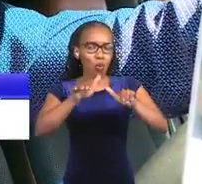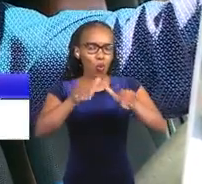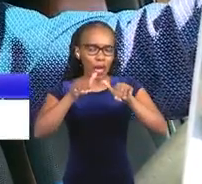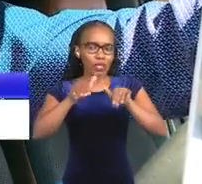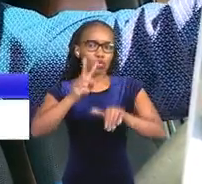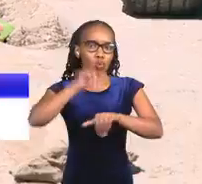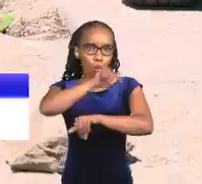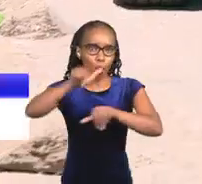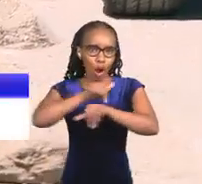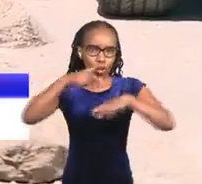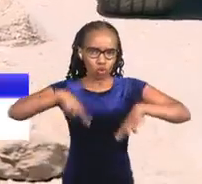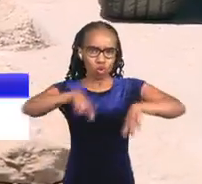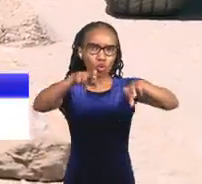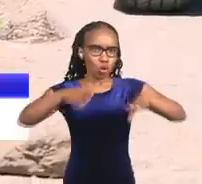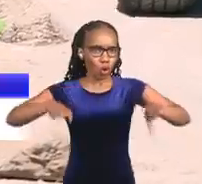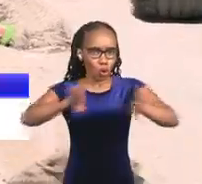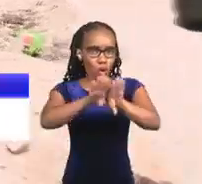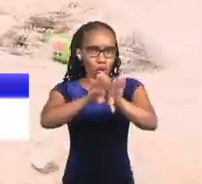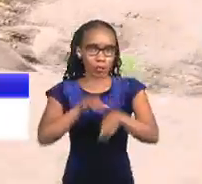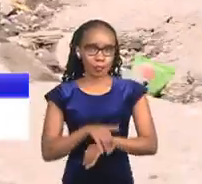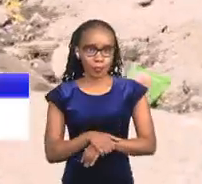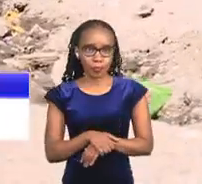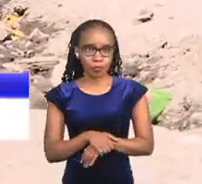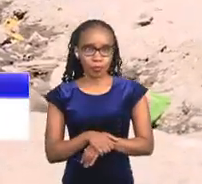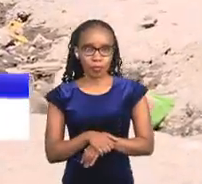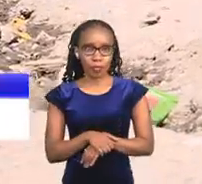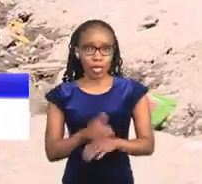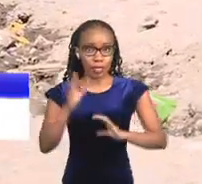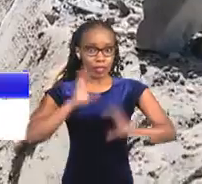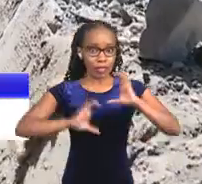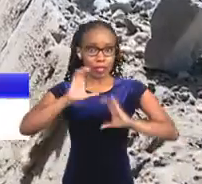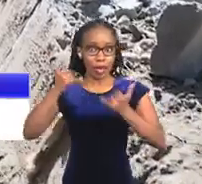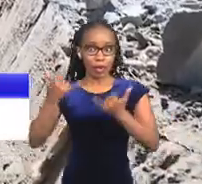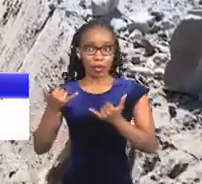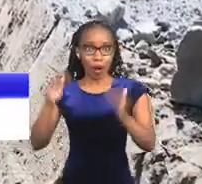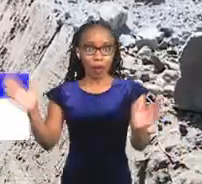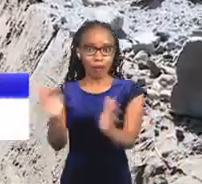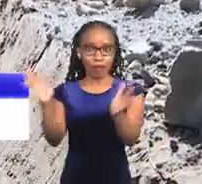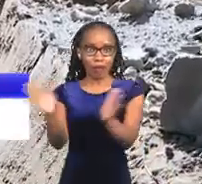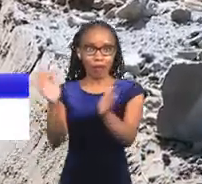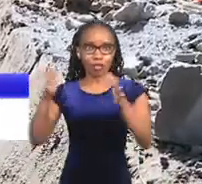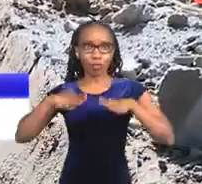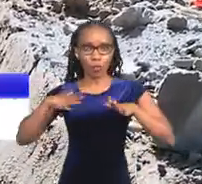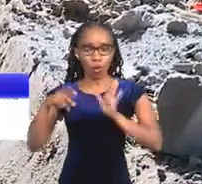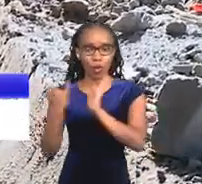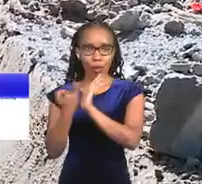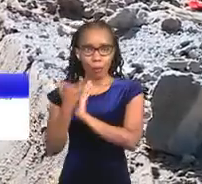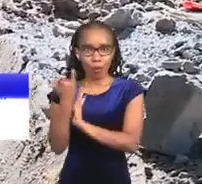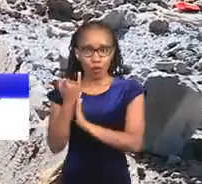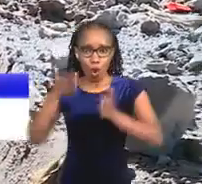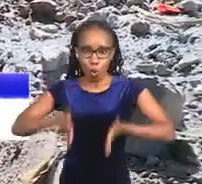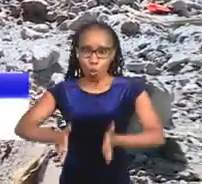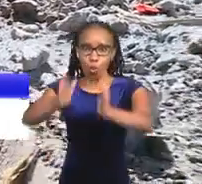barabara ilifungana mbaya. However, the residents here are still urging the contractors to improve on the drainage